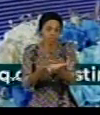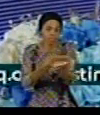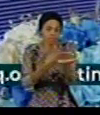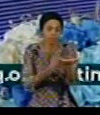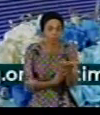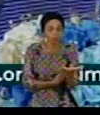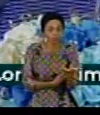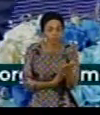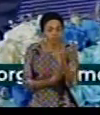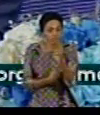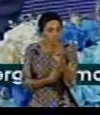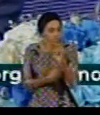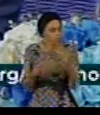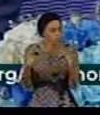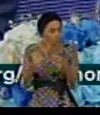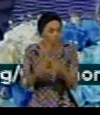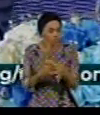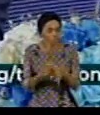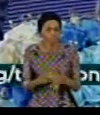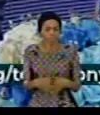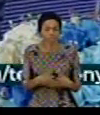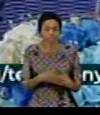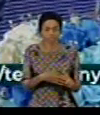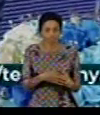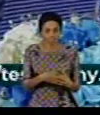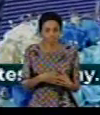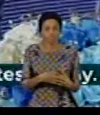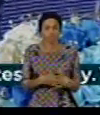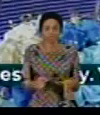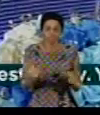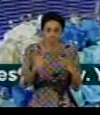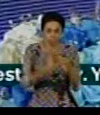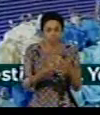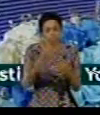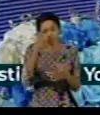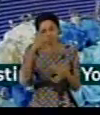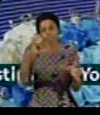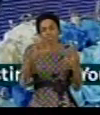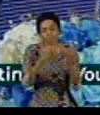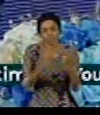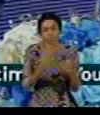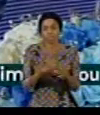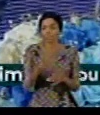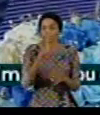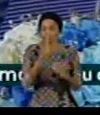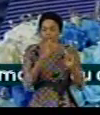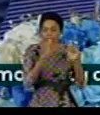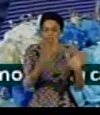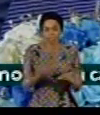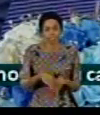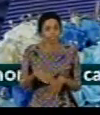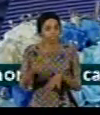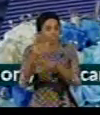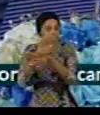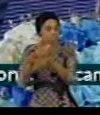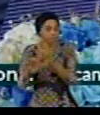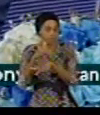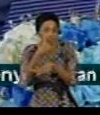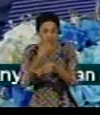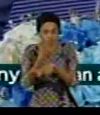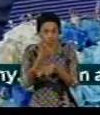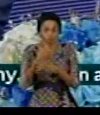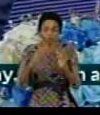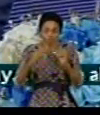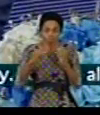then in the evening by 5, the crusade continues. Please let's ensure that we come with some other persons,